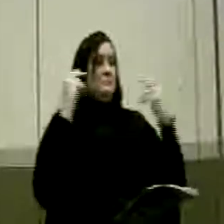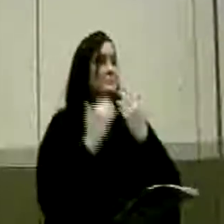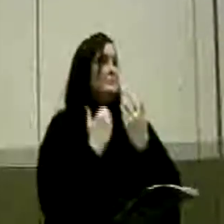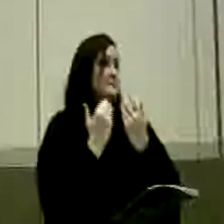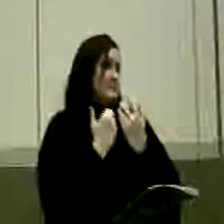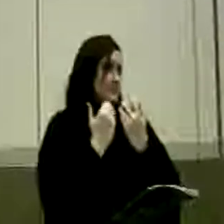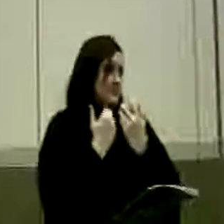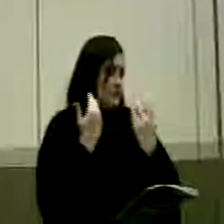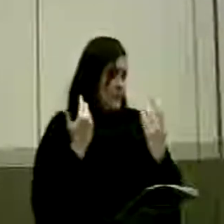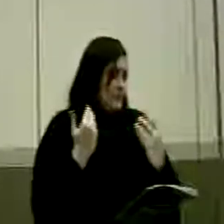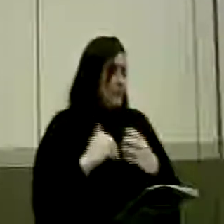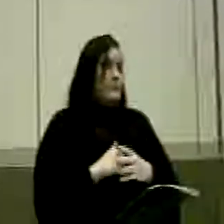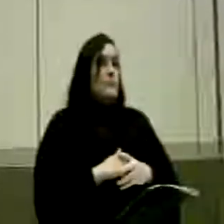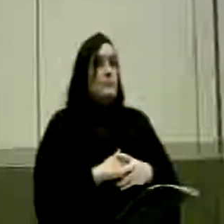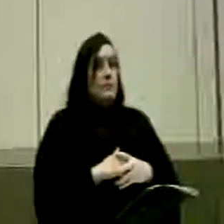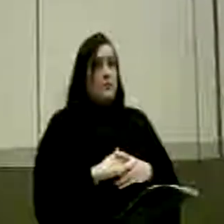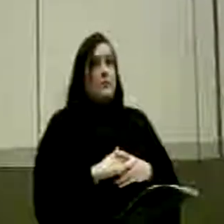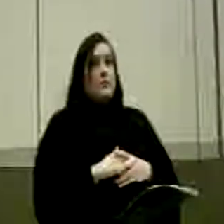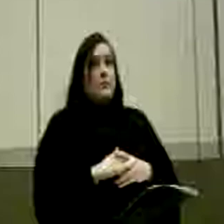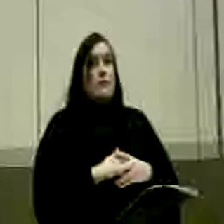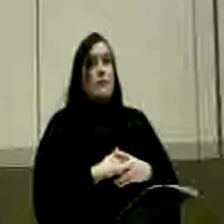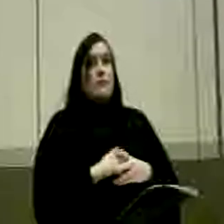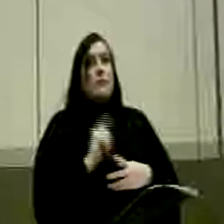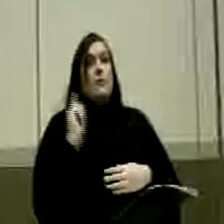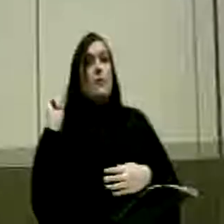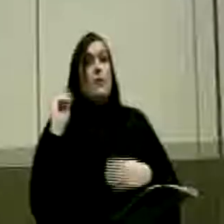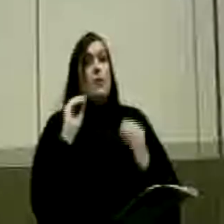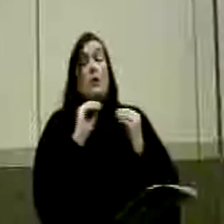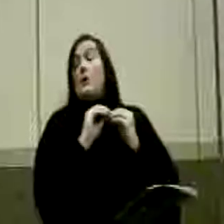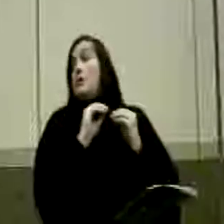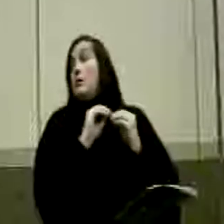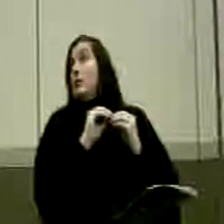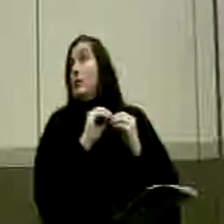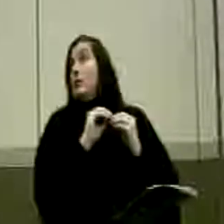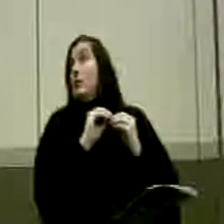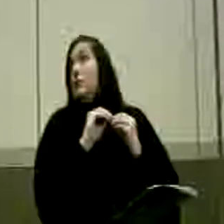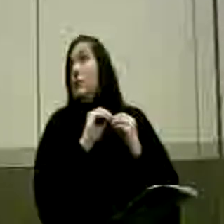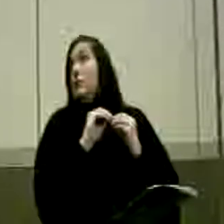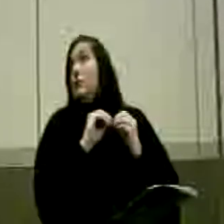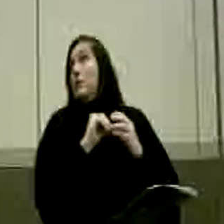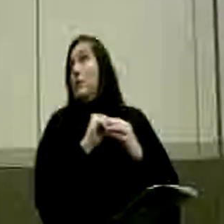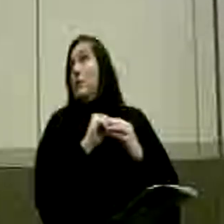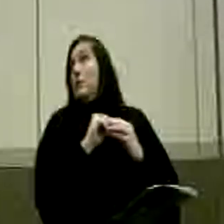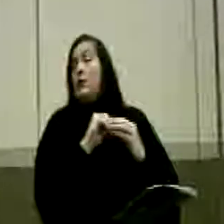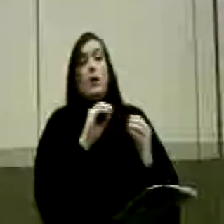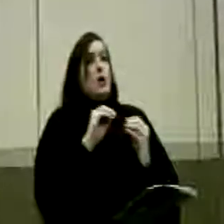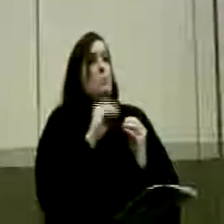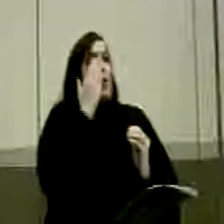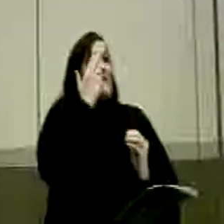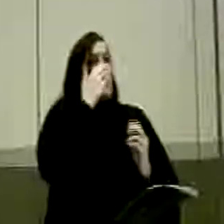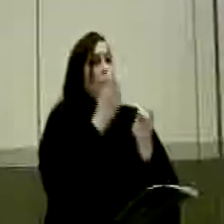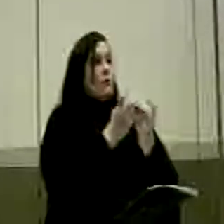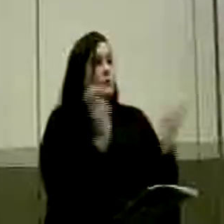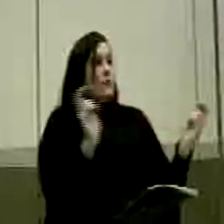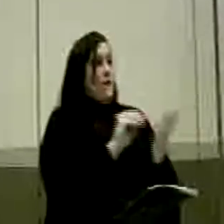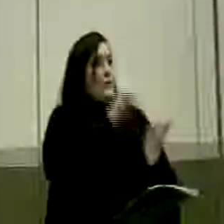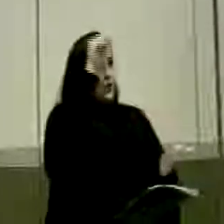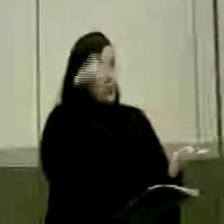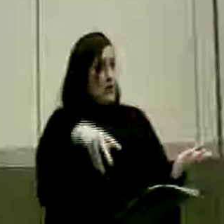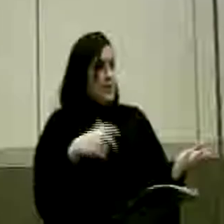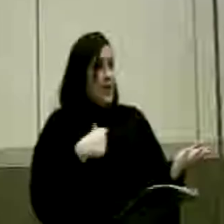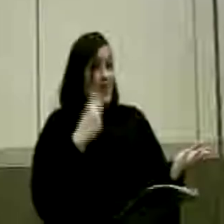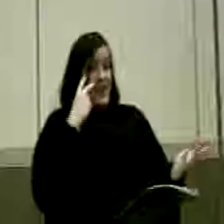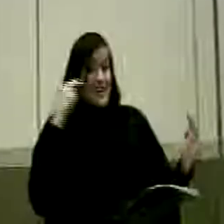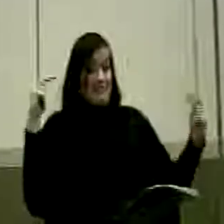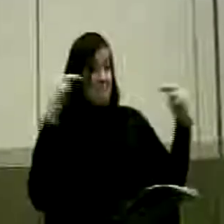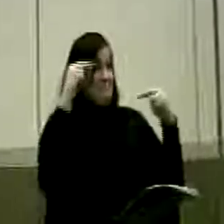And so that's something where there's more in front of the students. Like they can see the